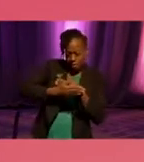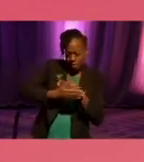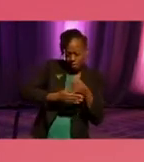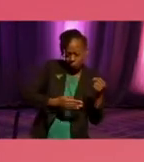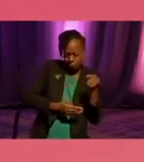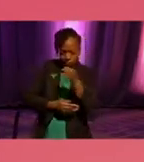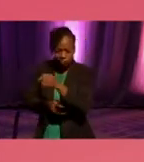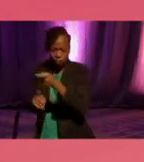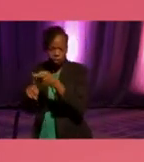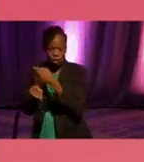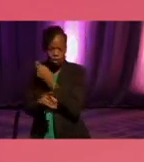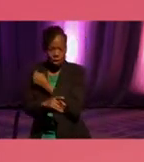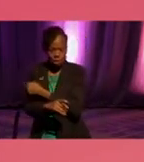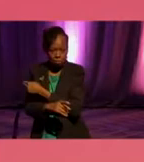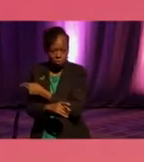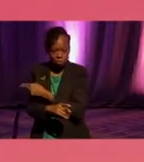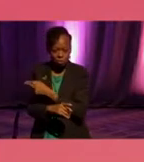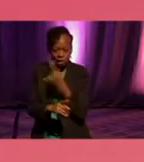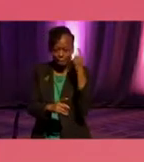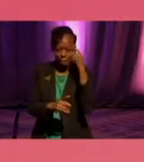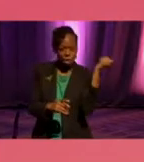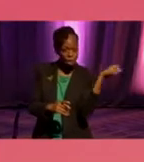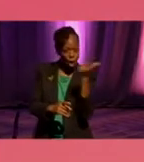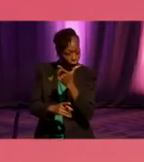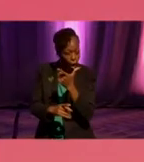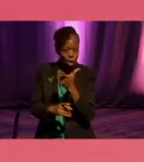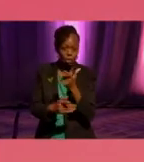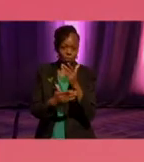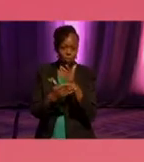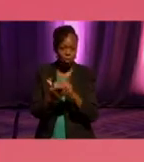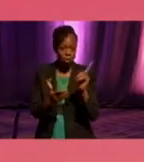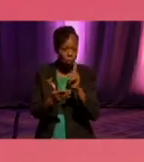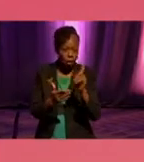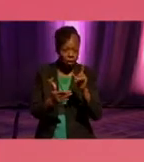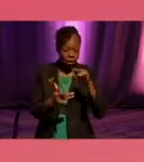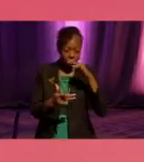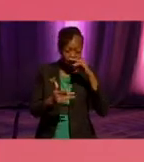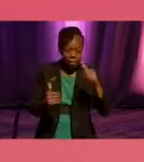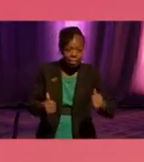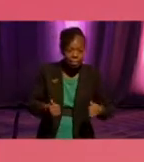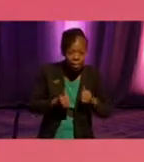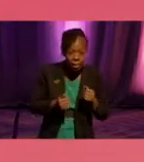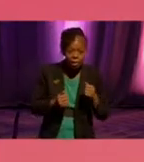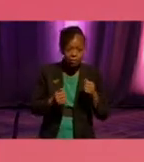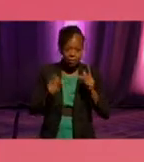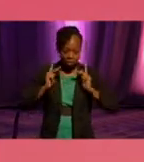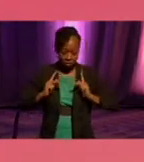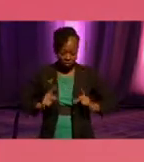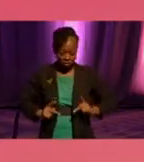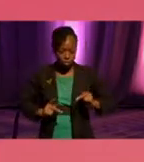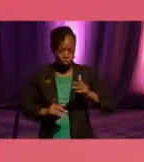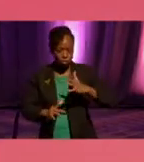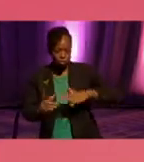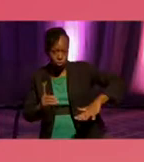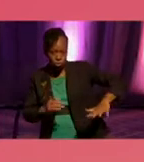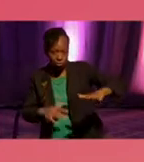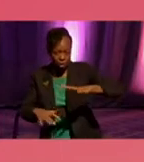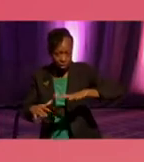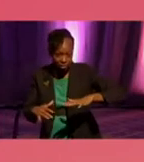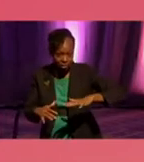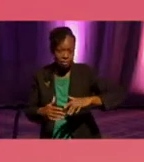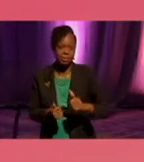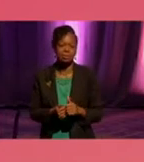say environment, this is all-encompassing. So we're talking about where the child lives, the physical space of where the baby will be.